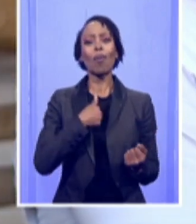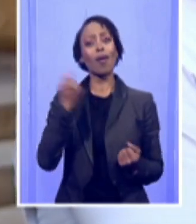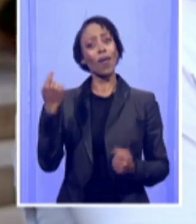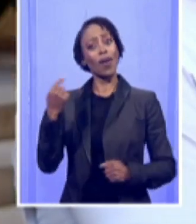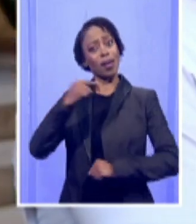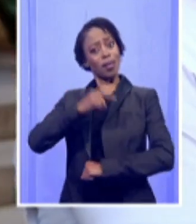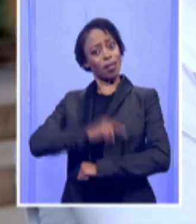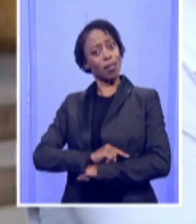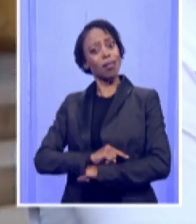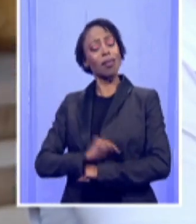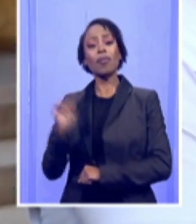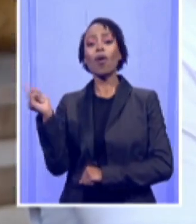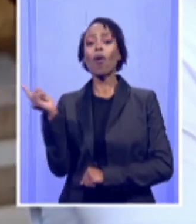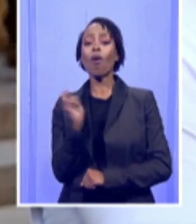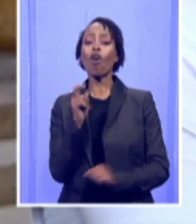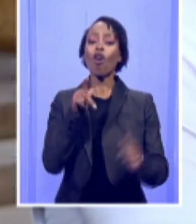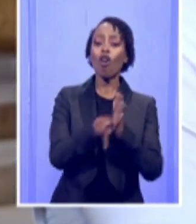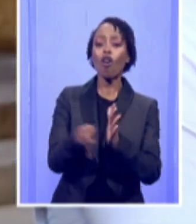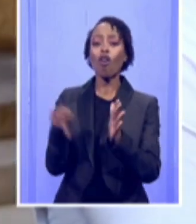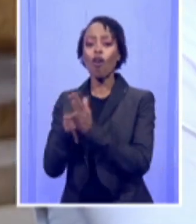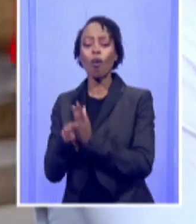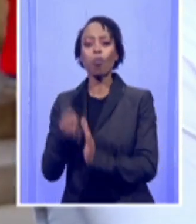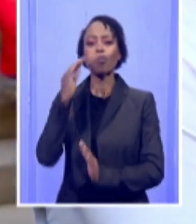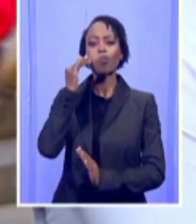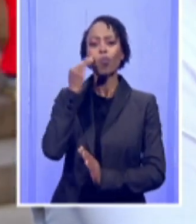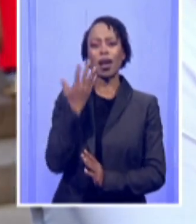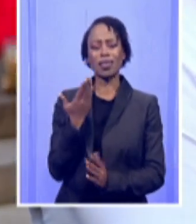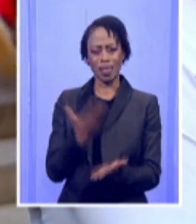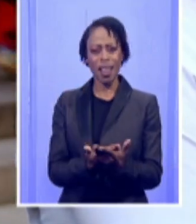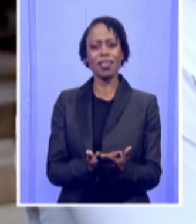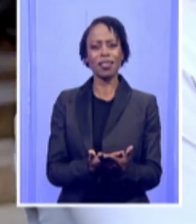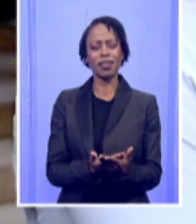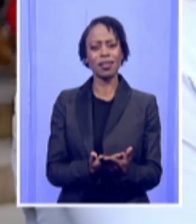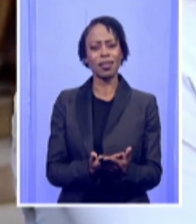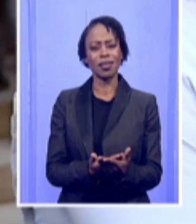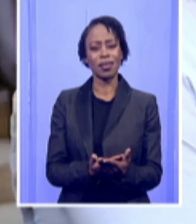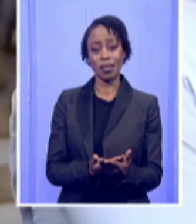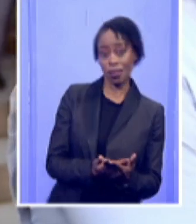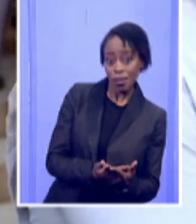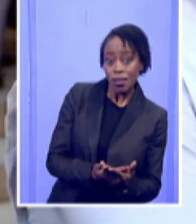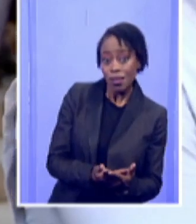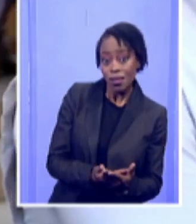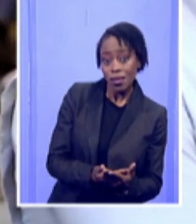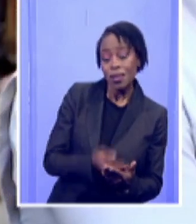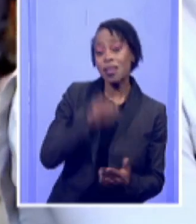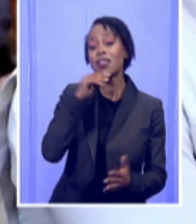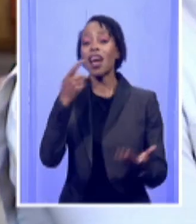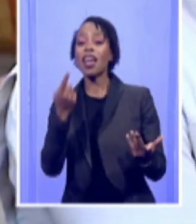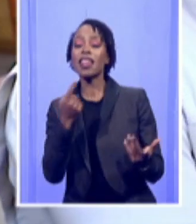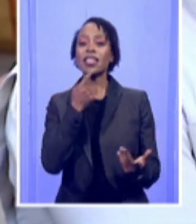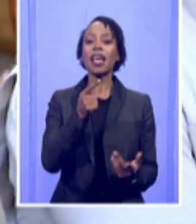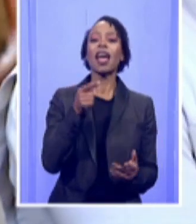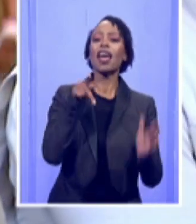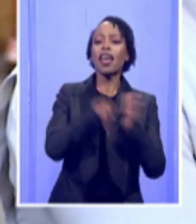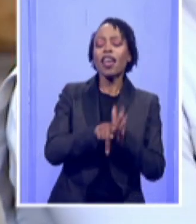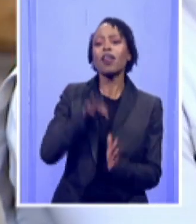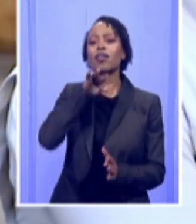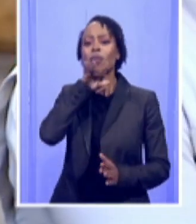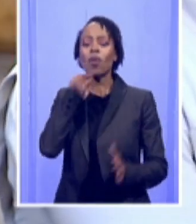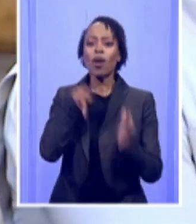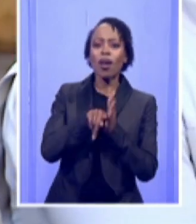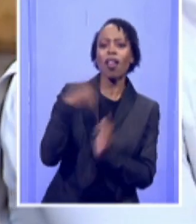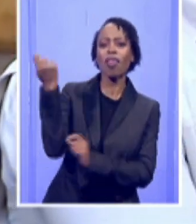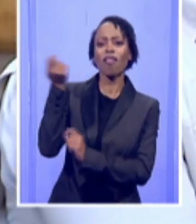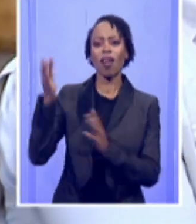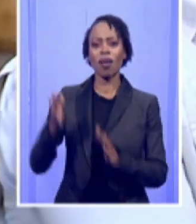on my supporters to slaughter white people, and then he chants kill the boer, kill the farmer, and then the judge says no, that's not hate speech, it's